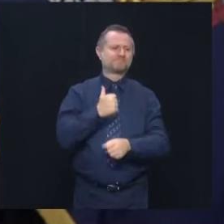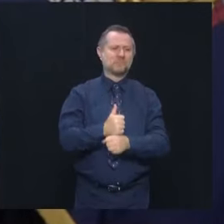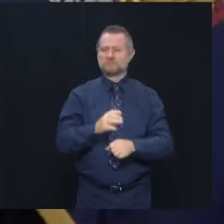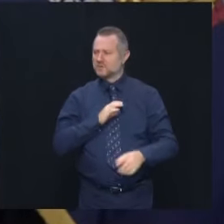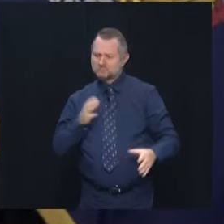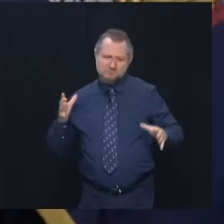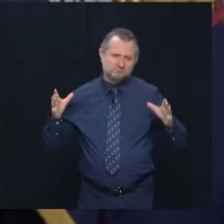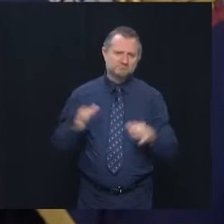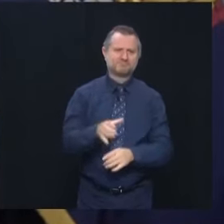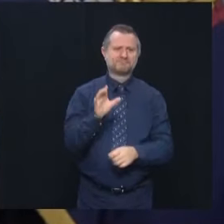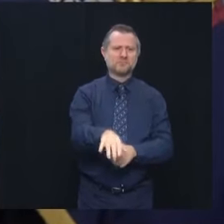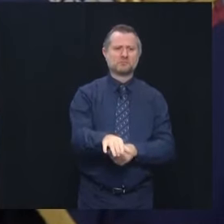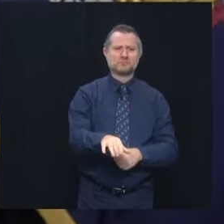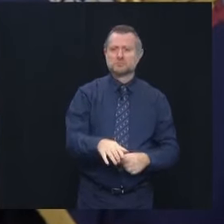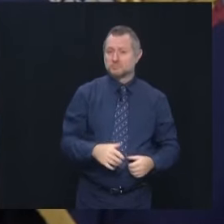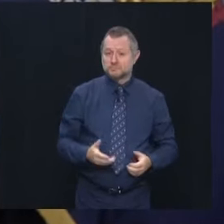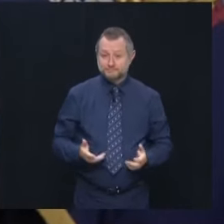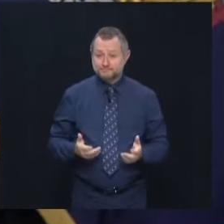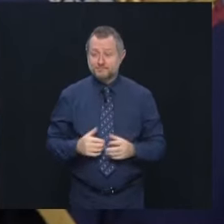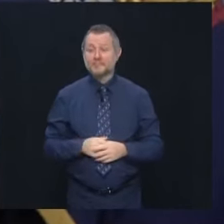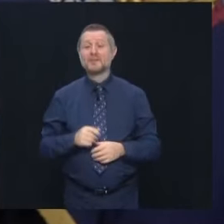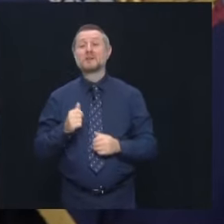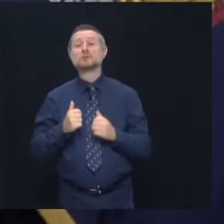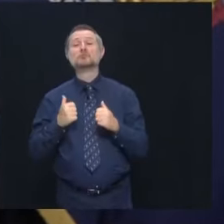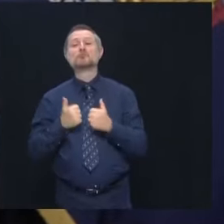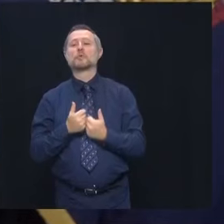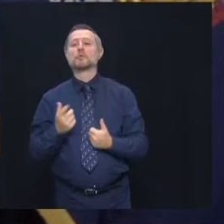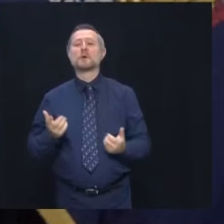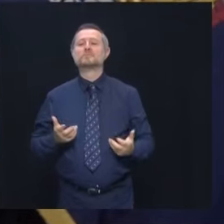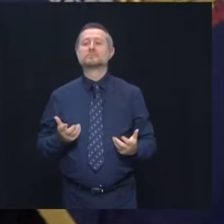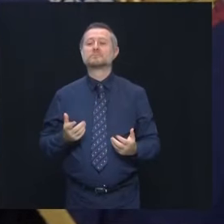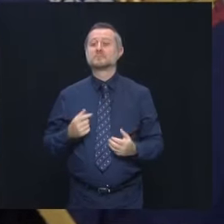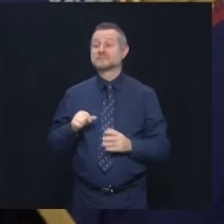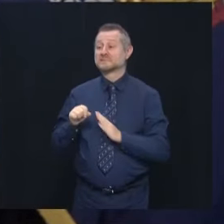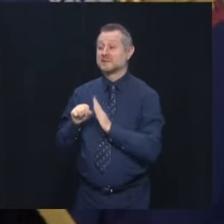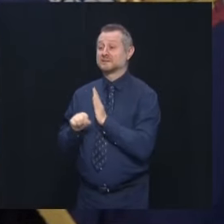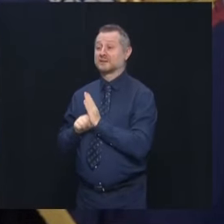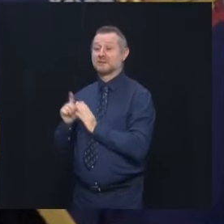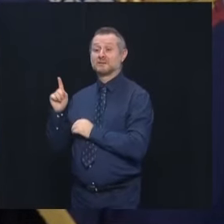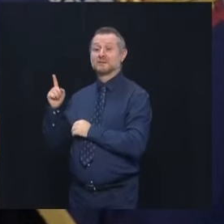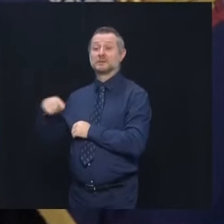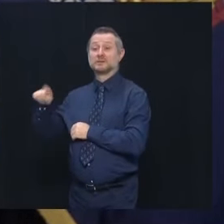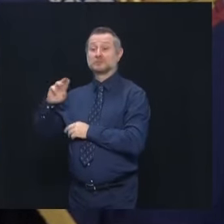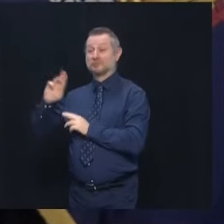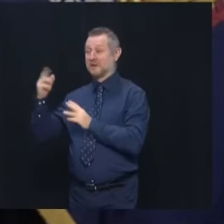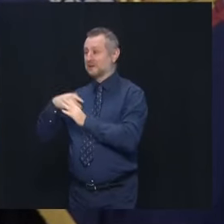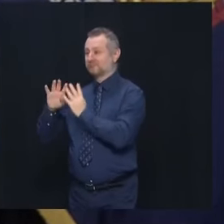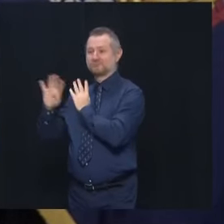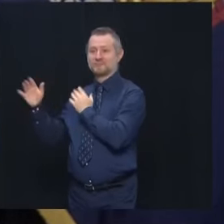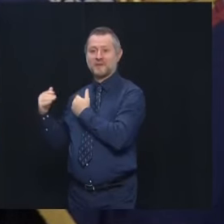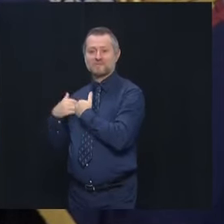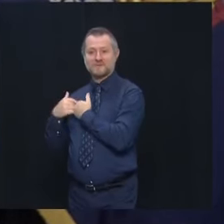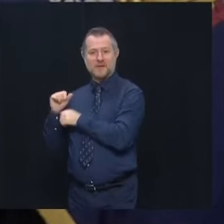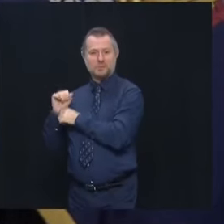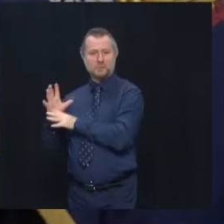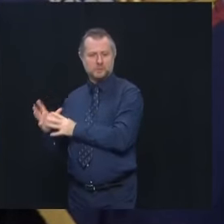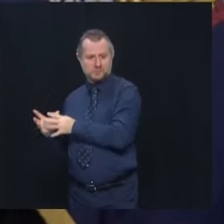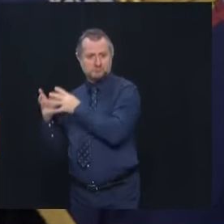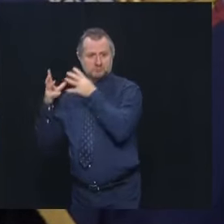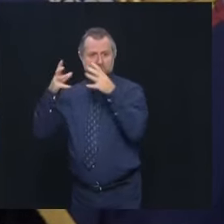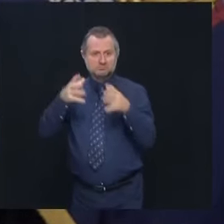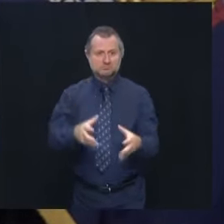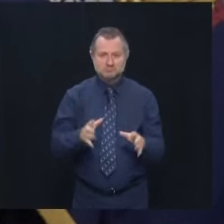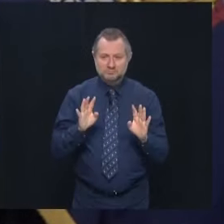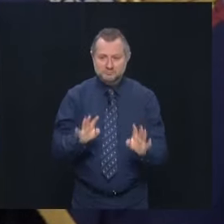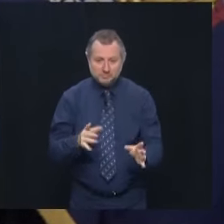is, I don't have, on the state side, enough people to say, we'll do